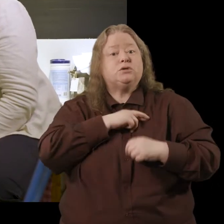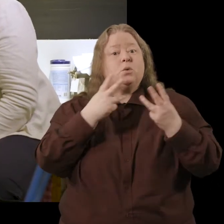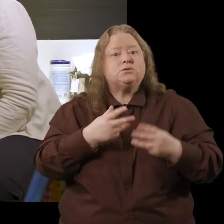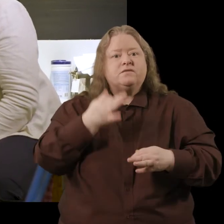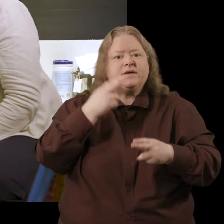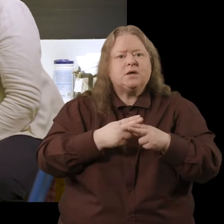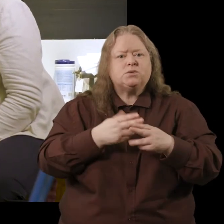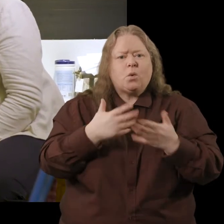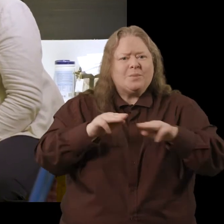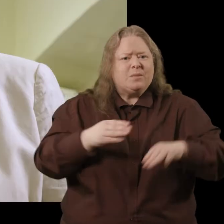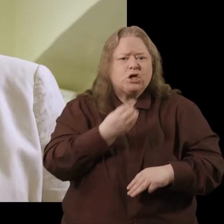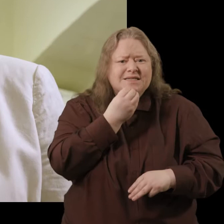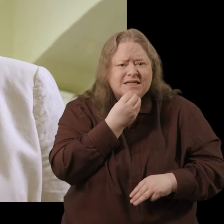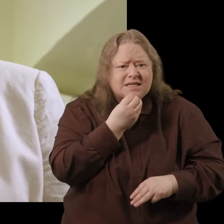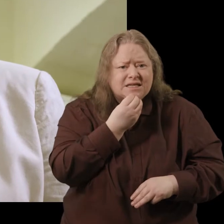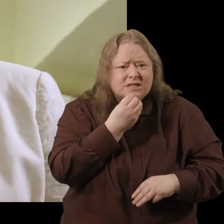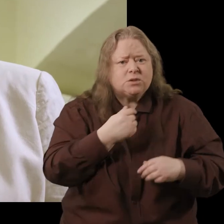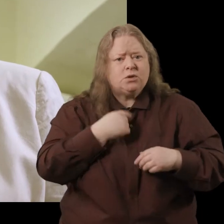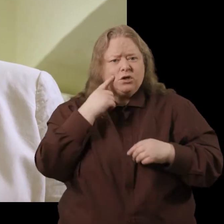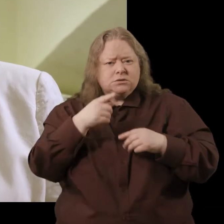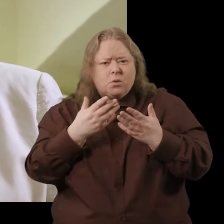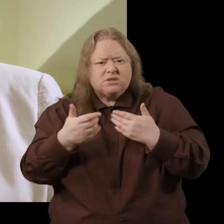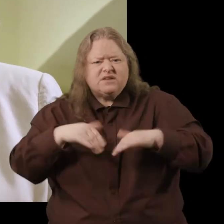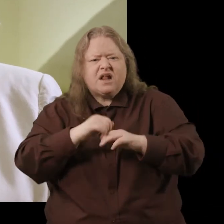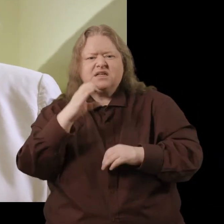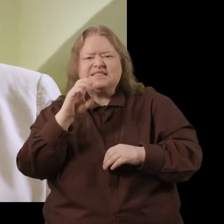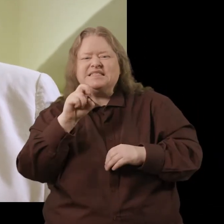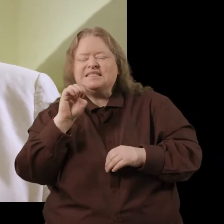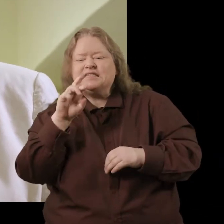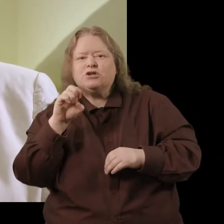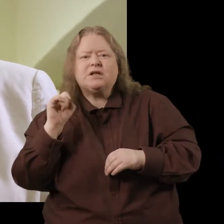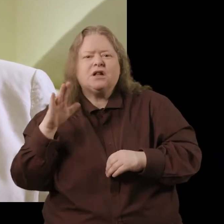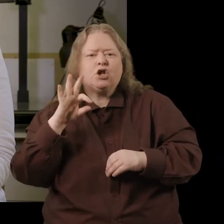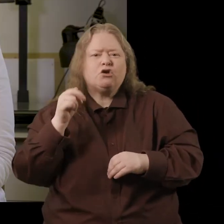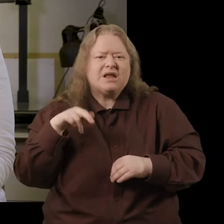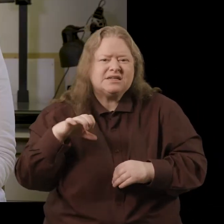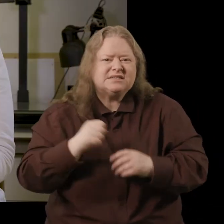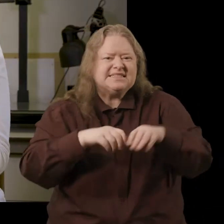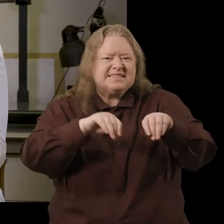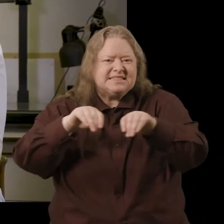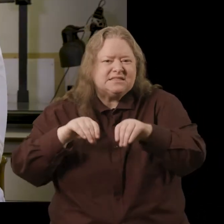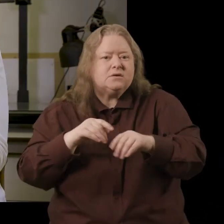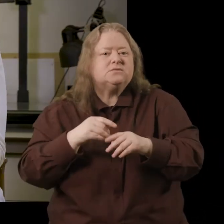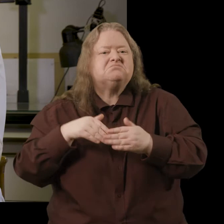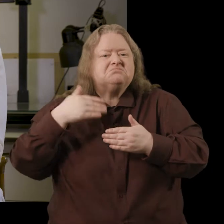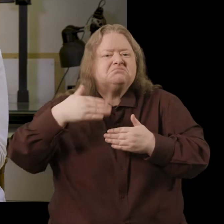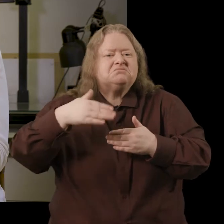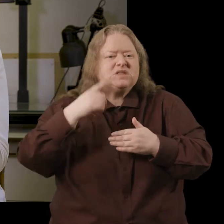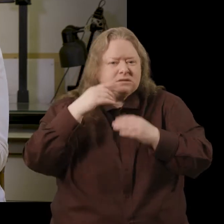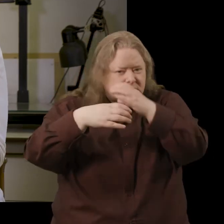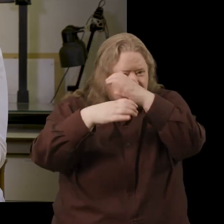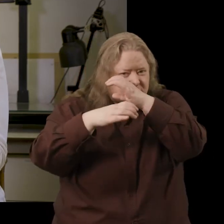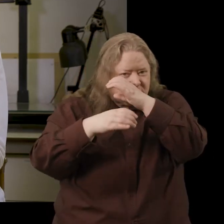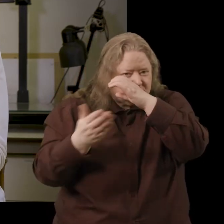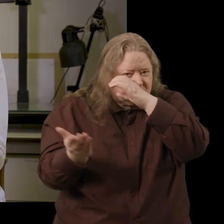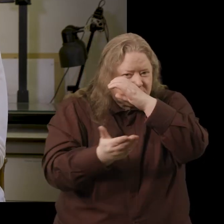people were eating. So what I'm looking for are food remains, things like cereal grains and fruit seeds. And every so often you're looking through the dish in the